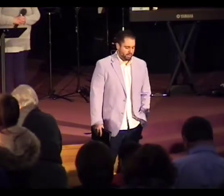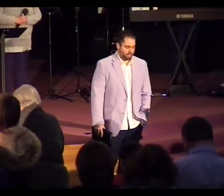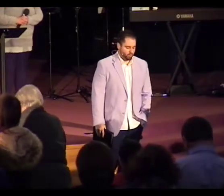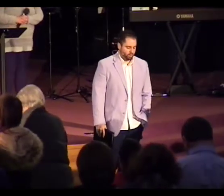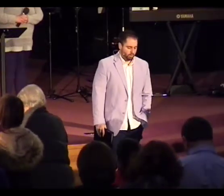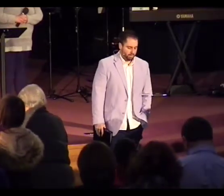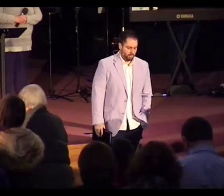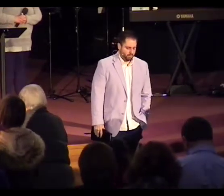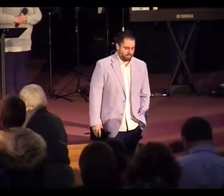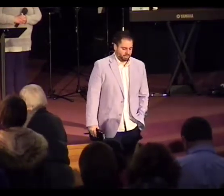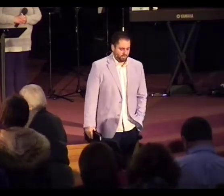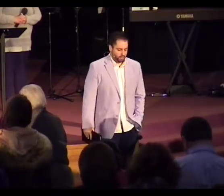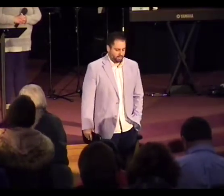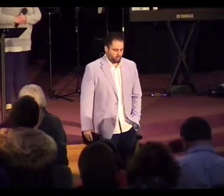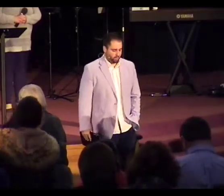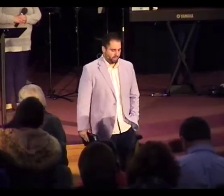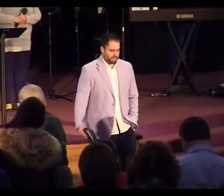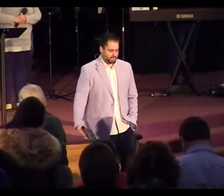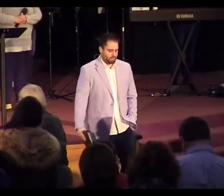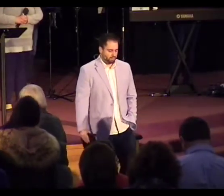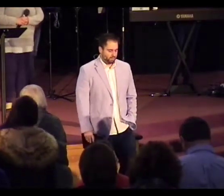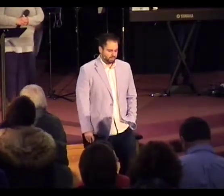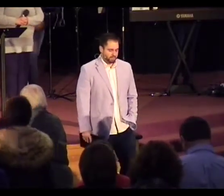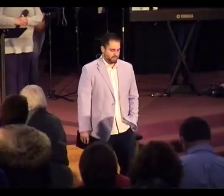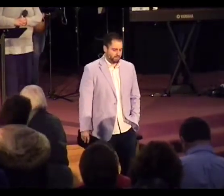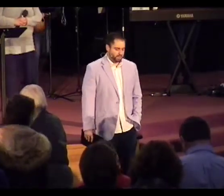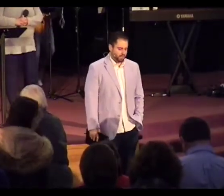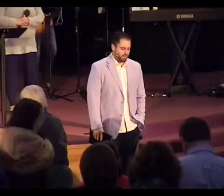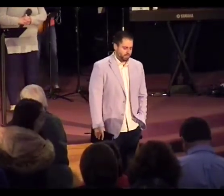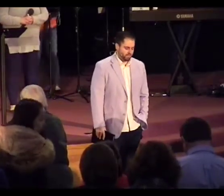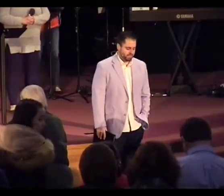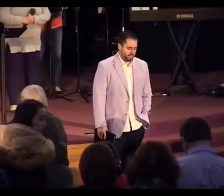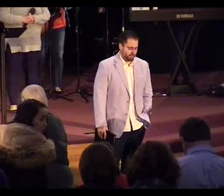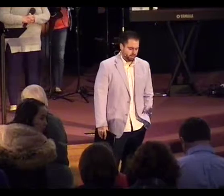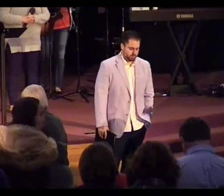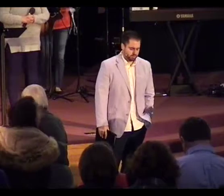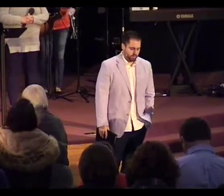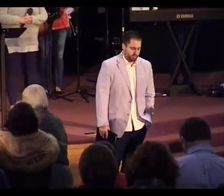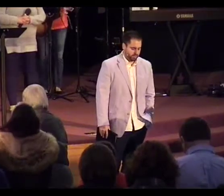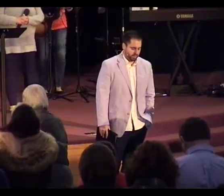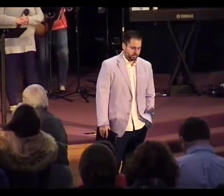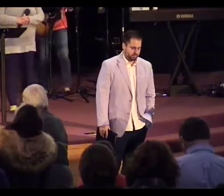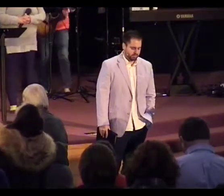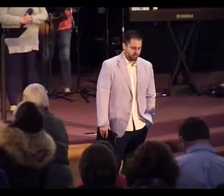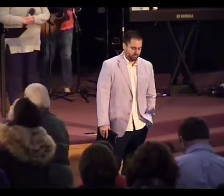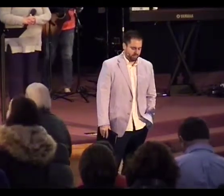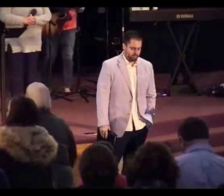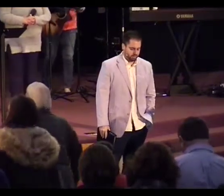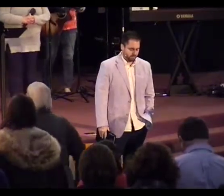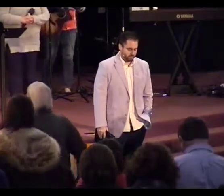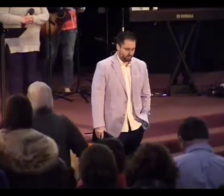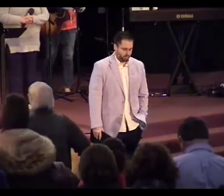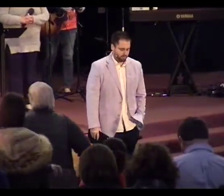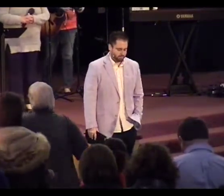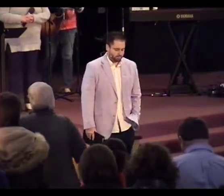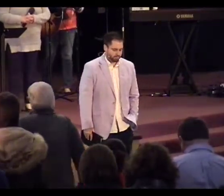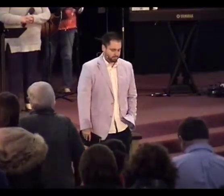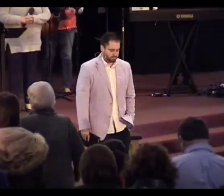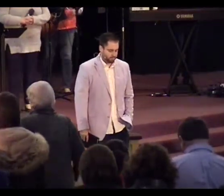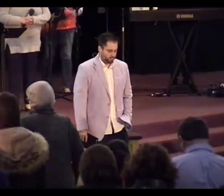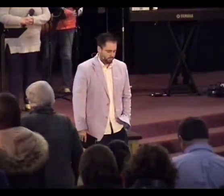I pray that we'll all be humbled in such a way that we'll realize that we are sinners in need of a Savior. We need grace. We need your mercy,